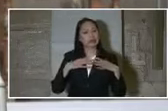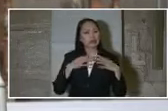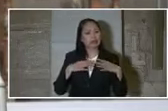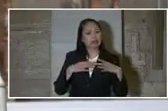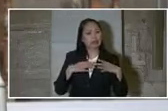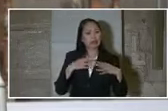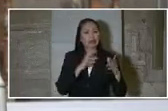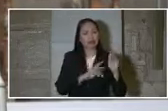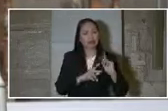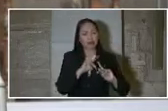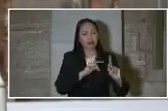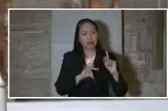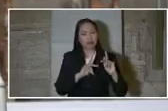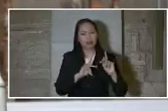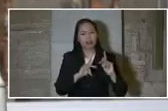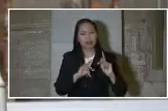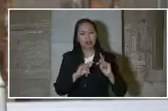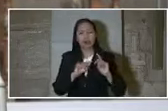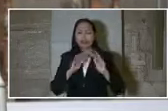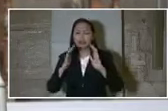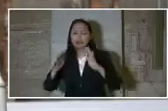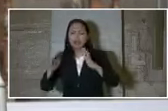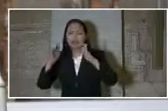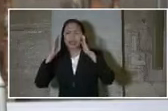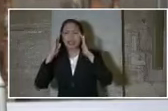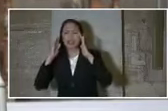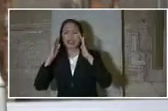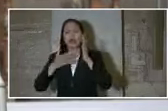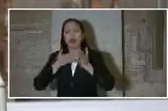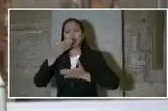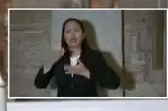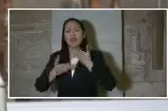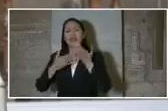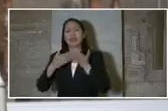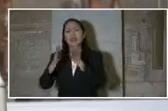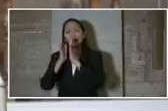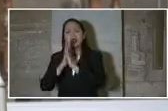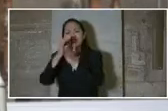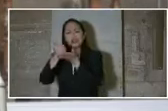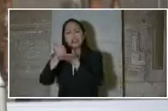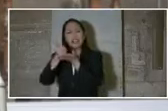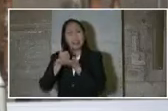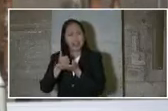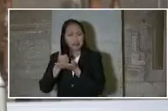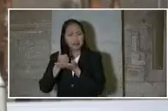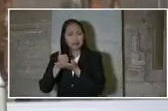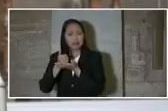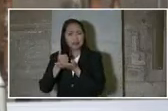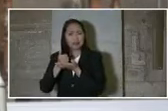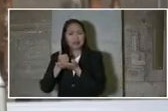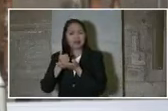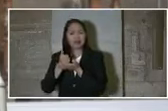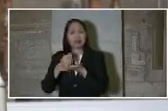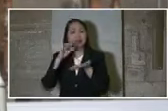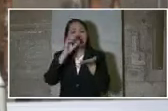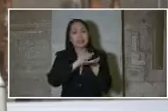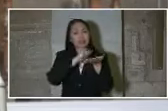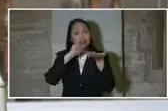when you hear those who cry for help, when you remove from your midst